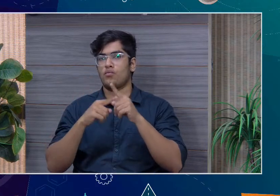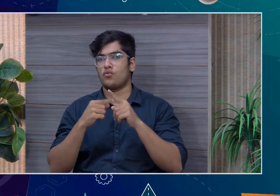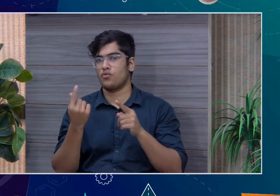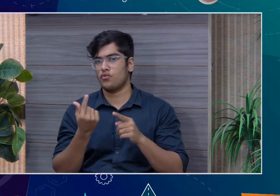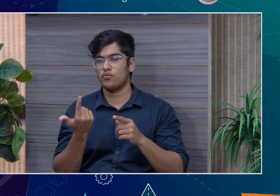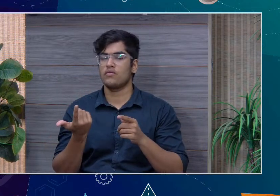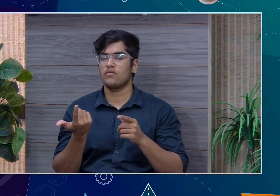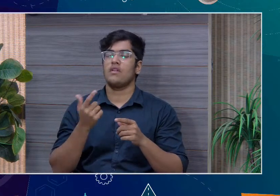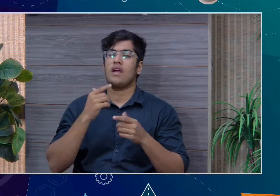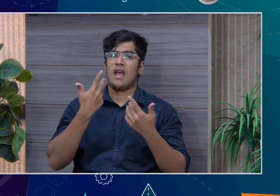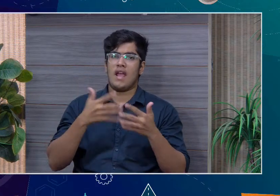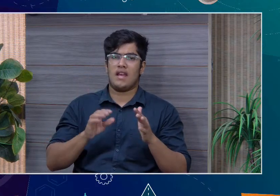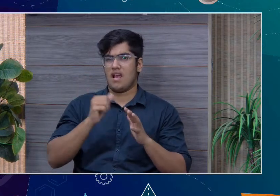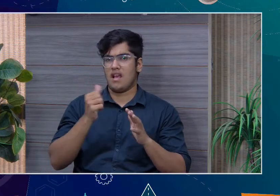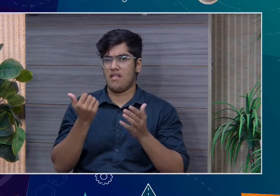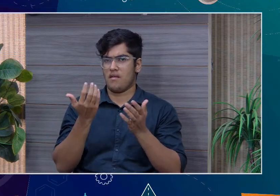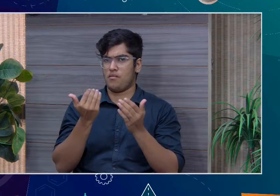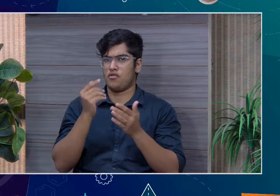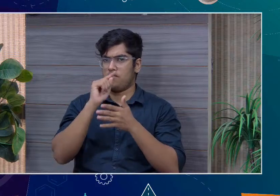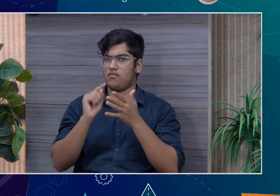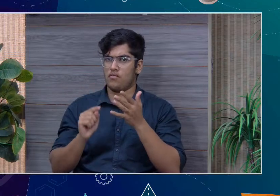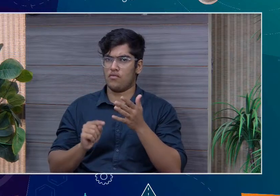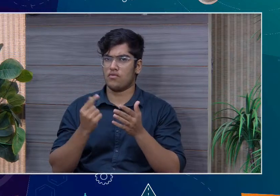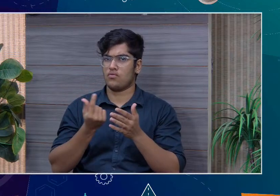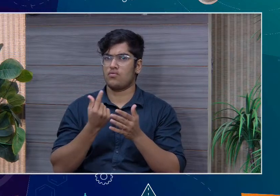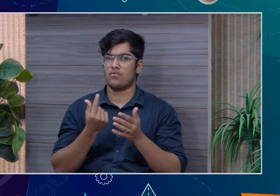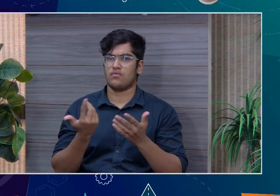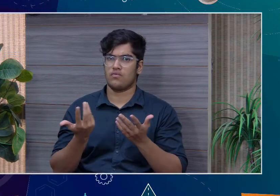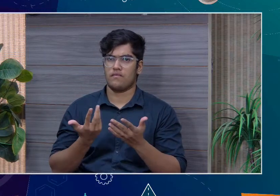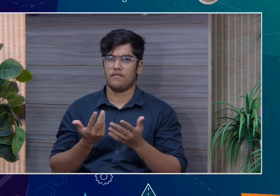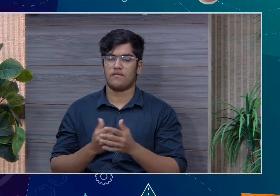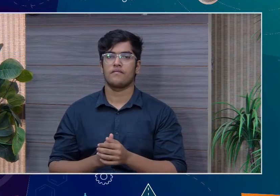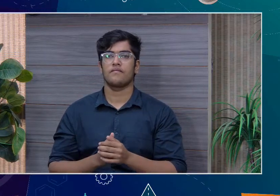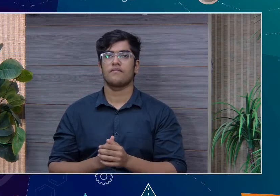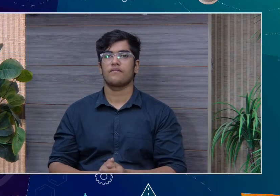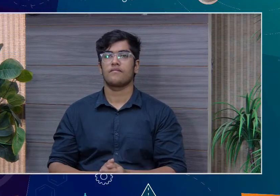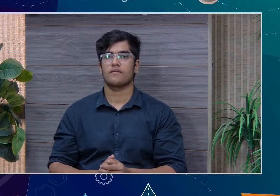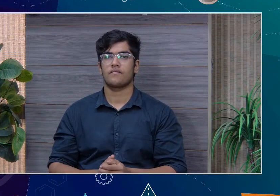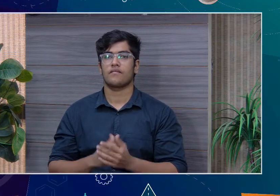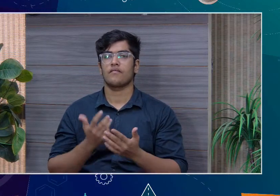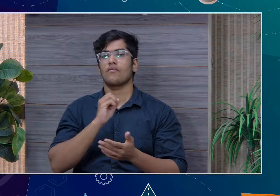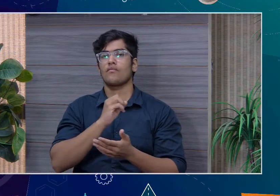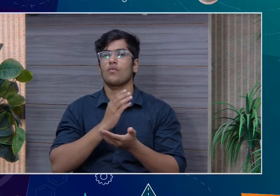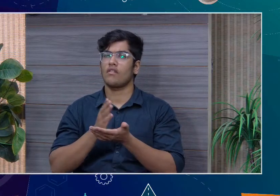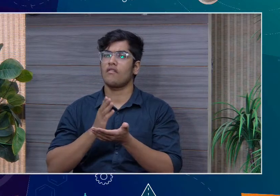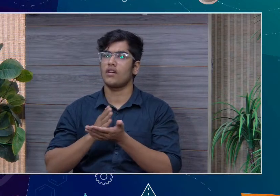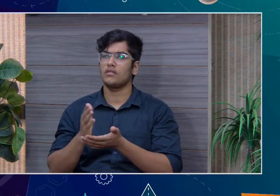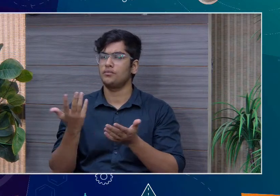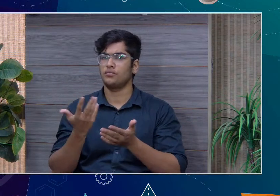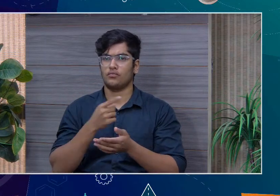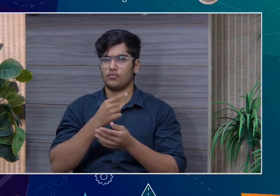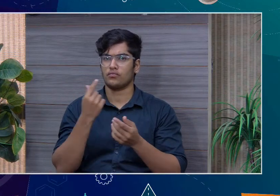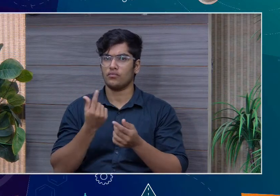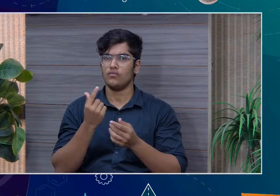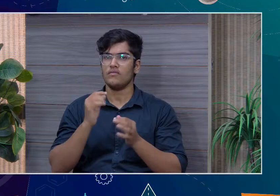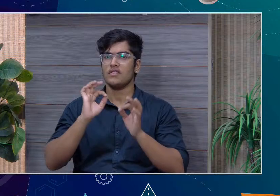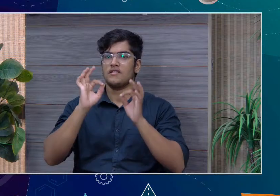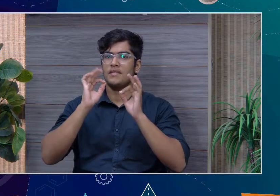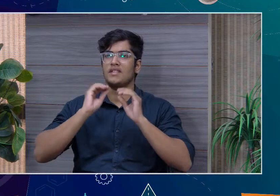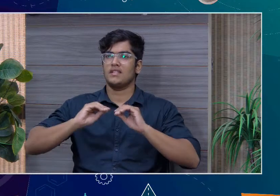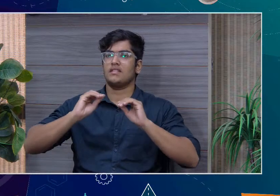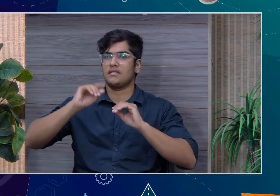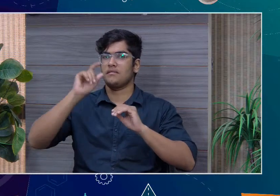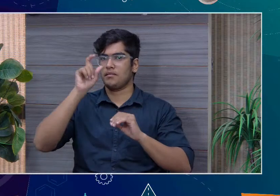apart from that, any other teaching learning material or strategies or methods, being a special educator, would